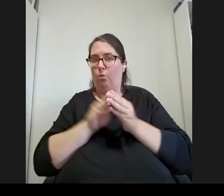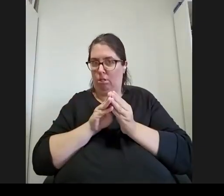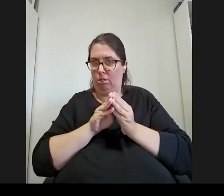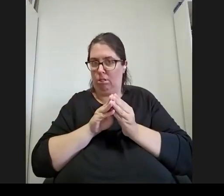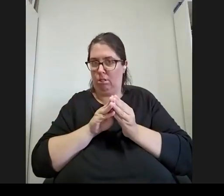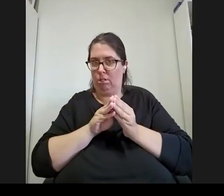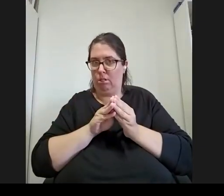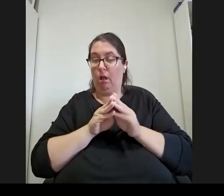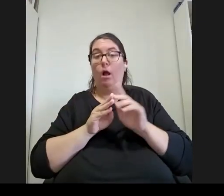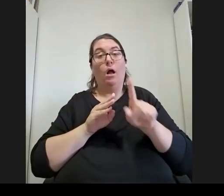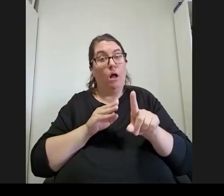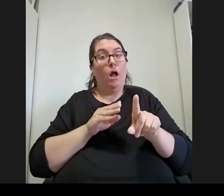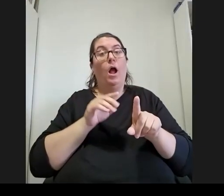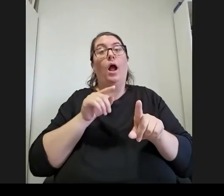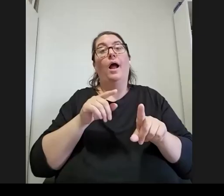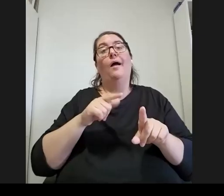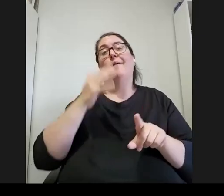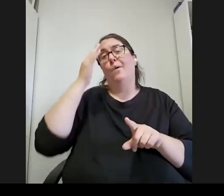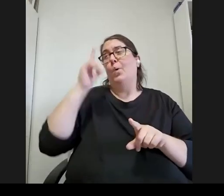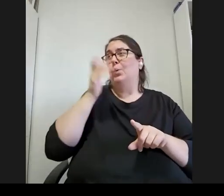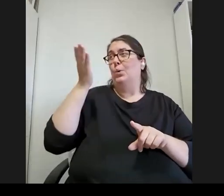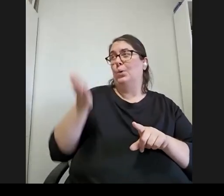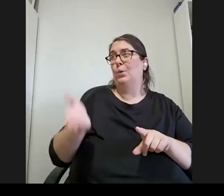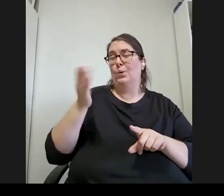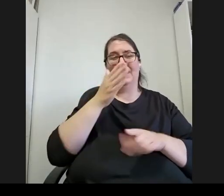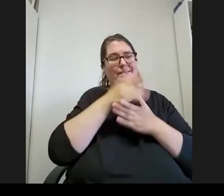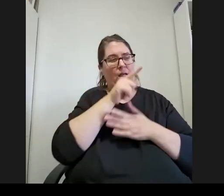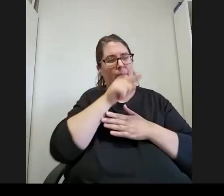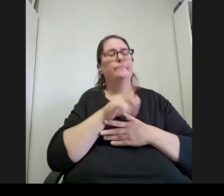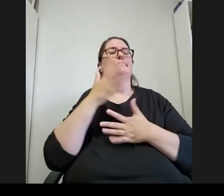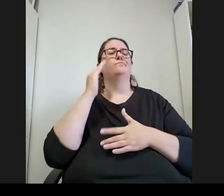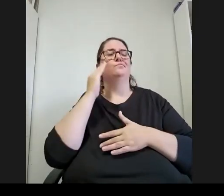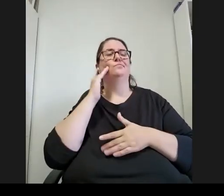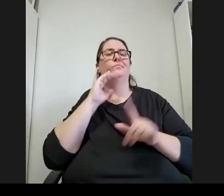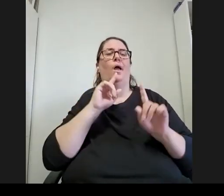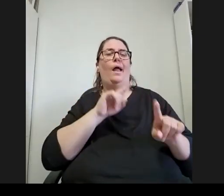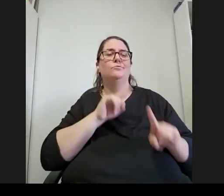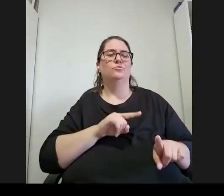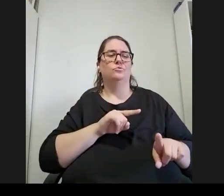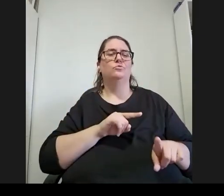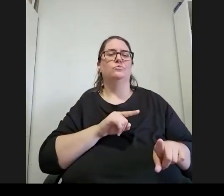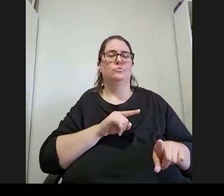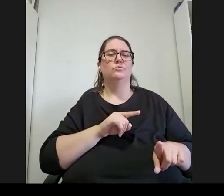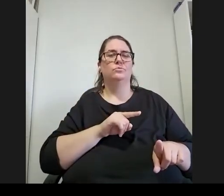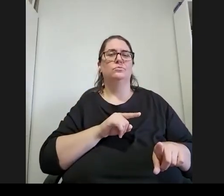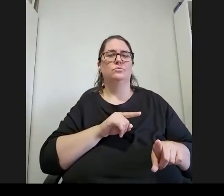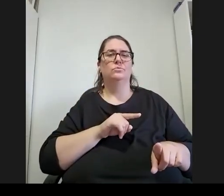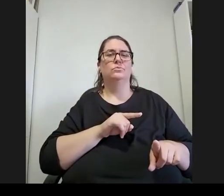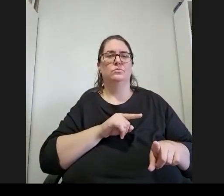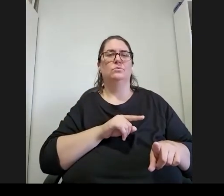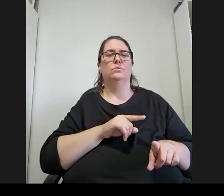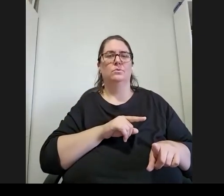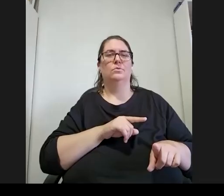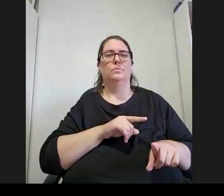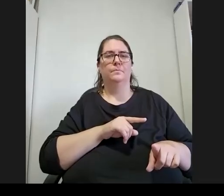you familiarize yourself with the questions in the tool, you can kind of like go off the ones that are coming up more in your